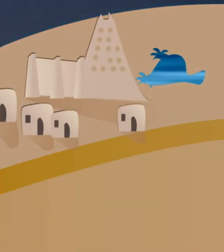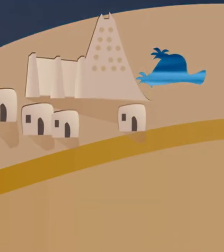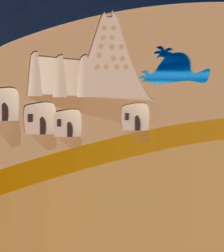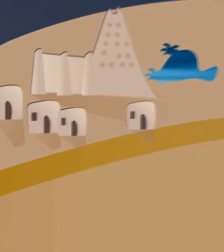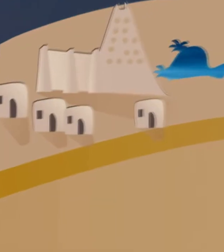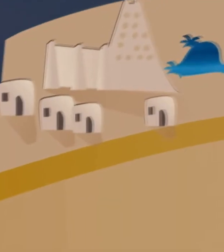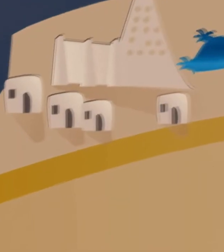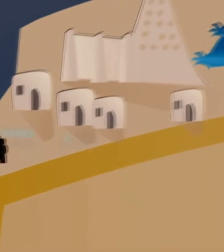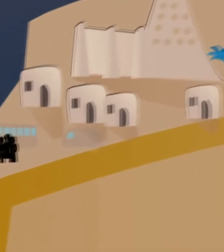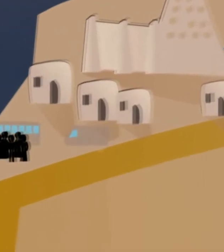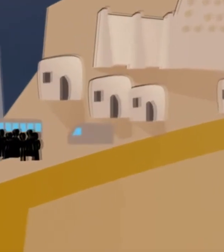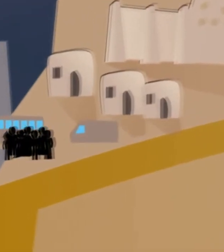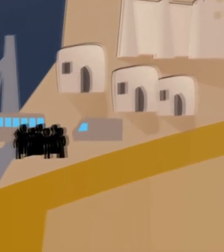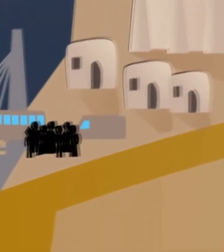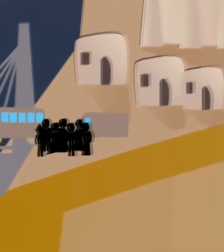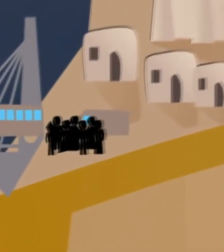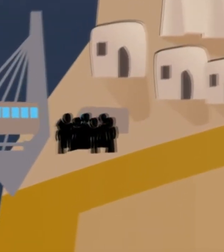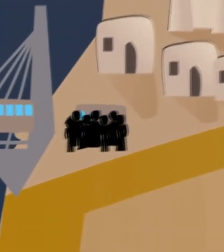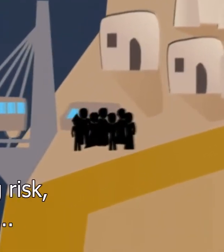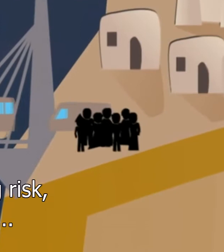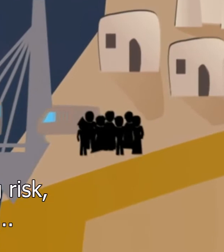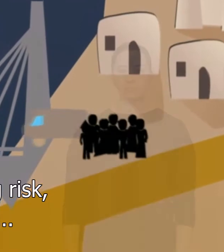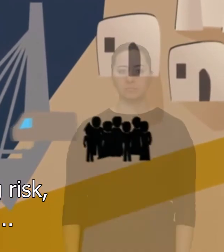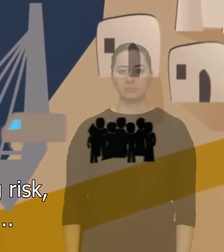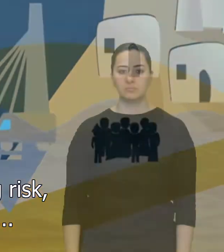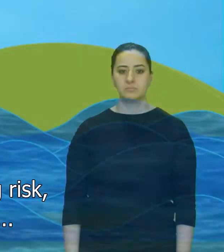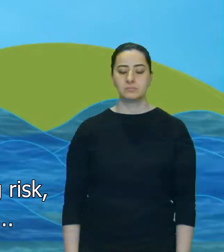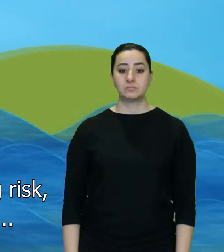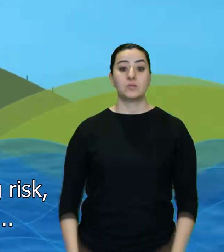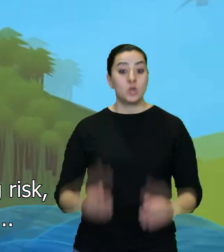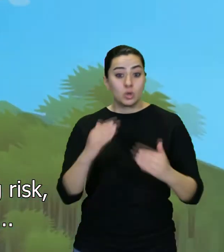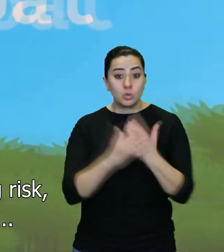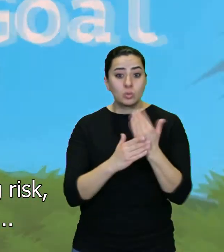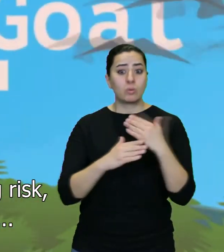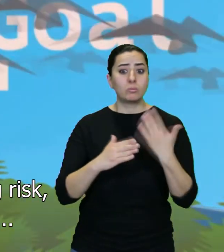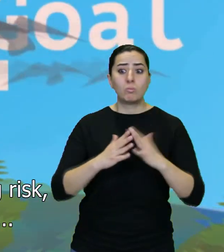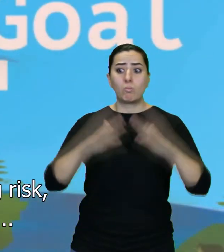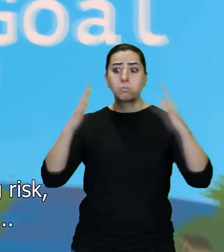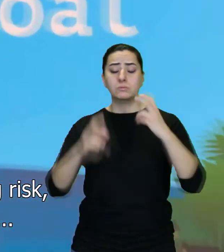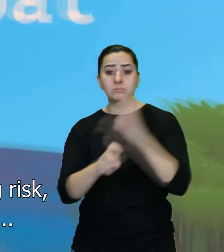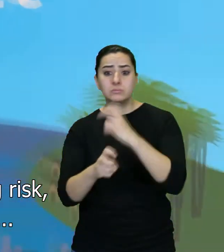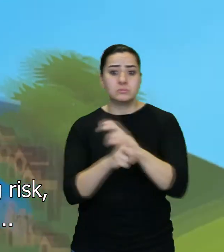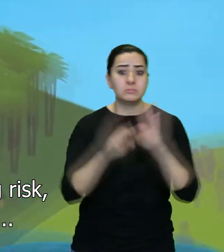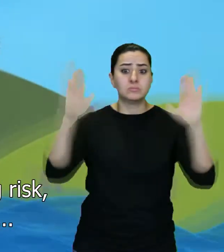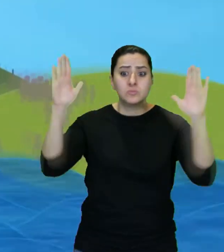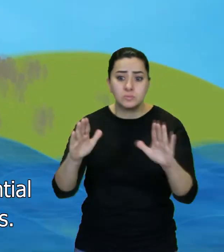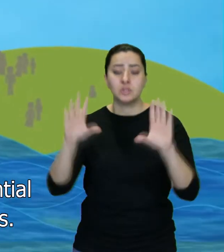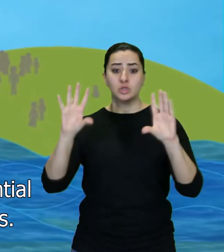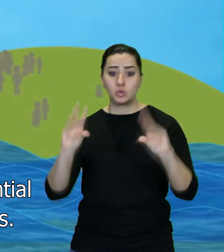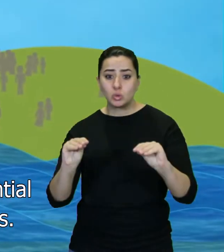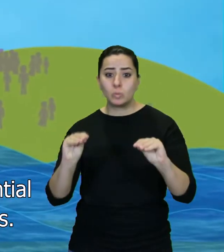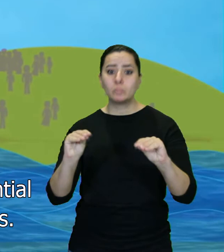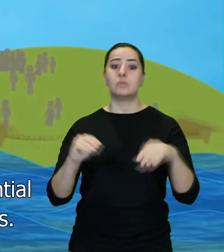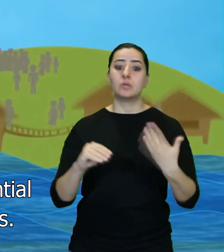crossing the bridge safely after it rebuilt, more durable. Preventing new and emerging risk and reducing existing risk